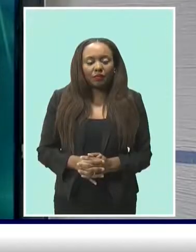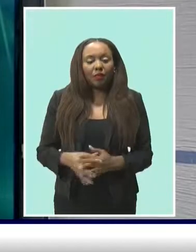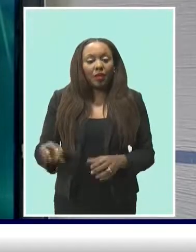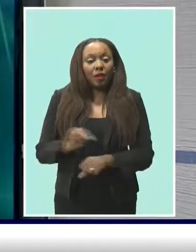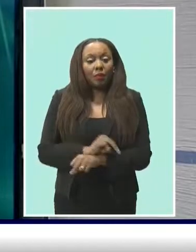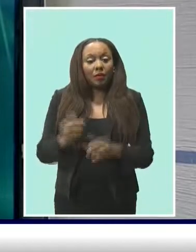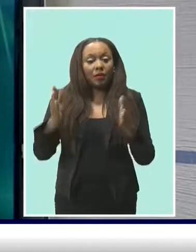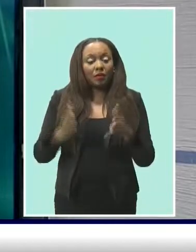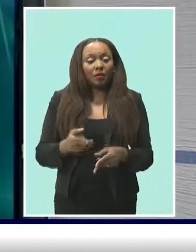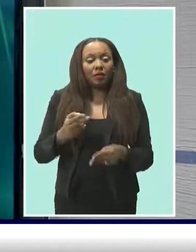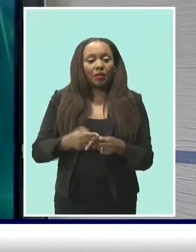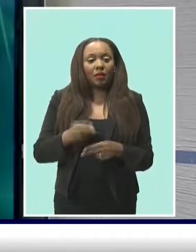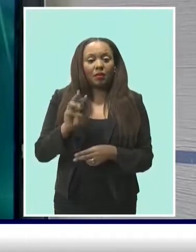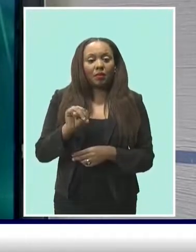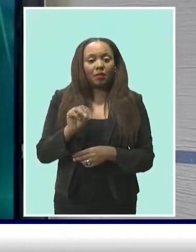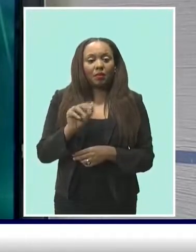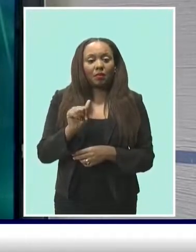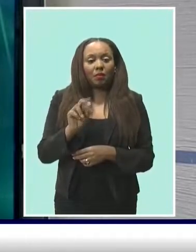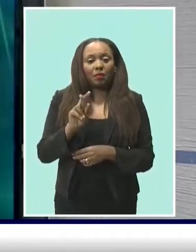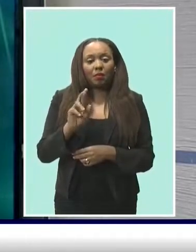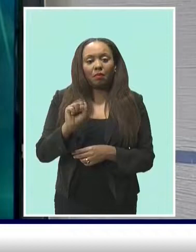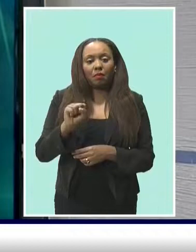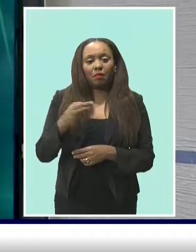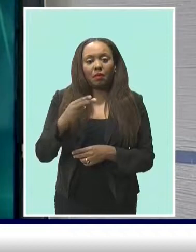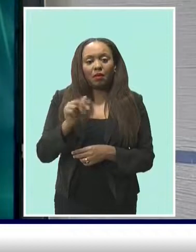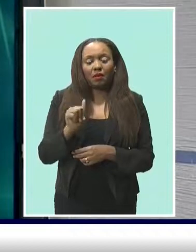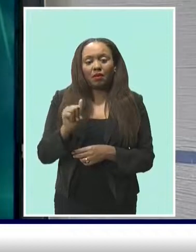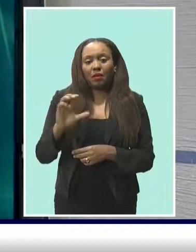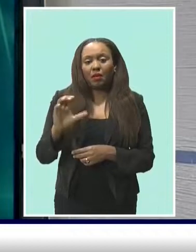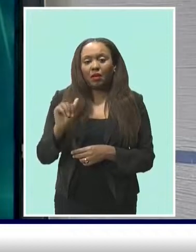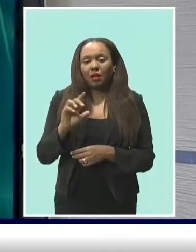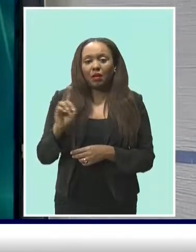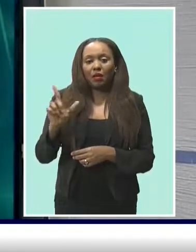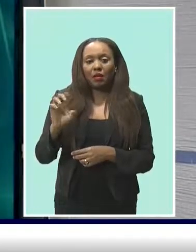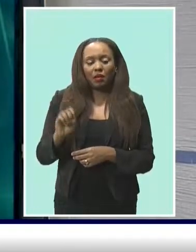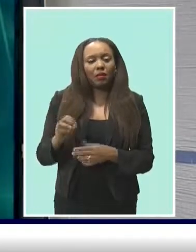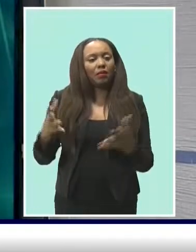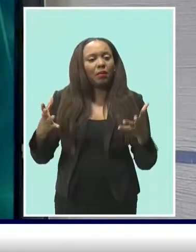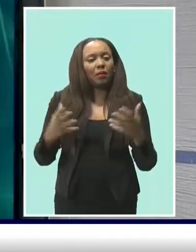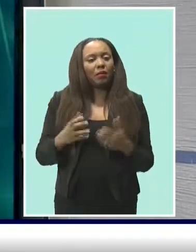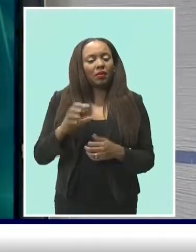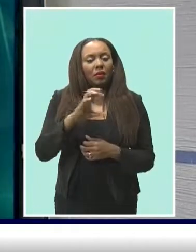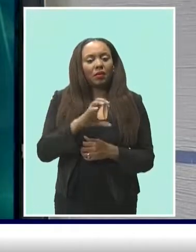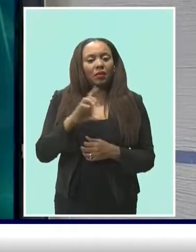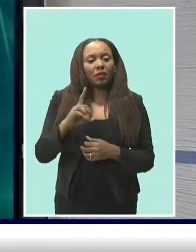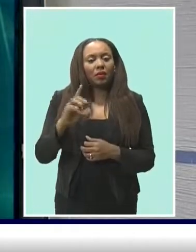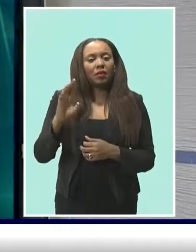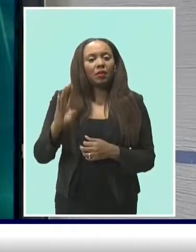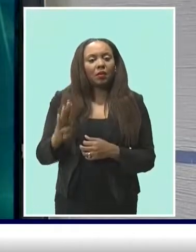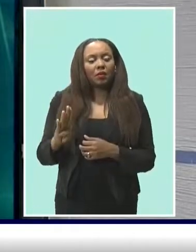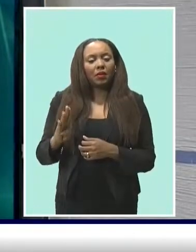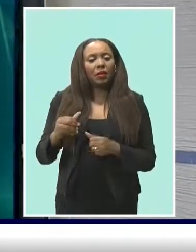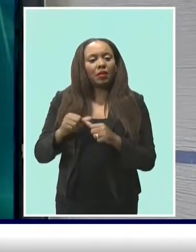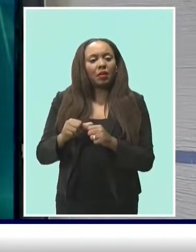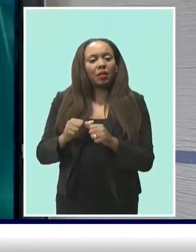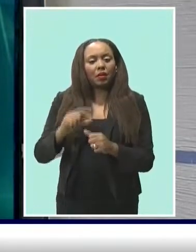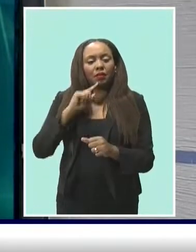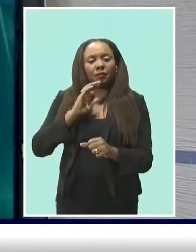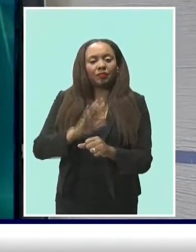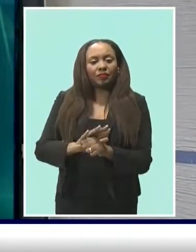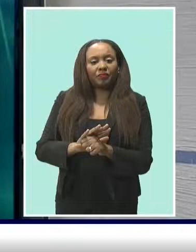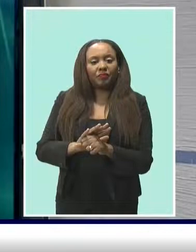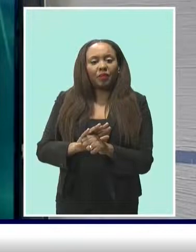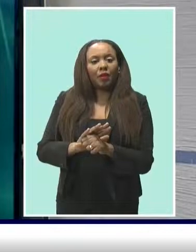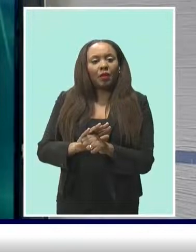Minister in the Ministry of Economic Affairs, Marcia Cattle, wants the Caribbean Development Bank to renew its commitment to investment in